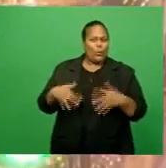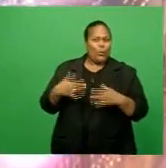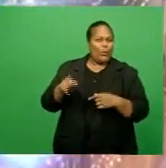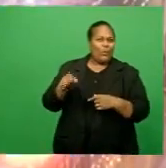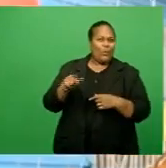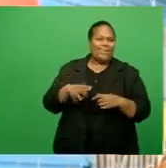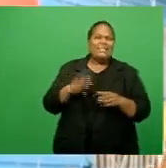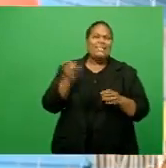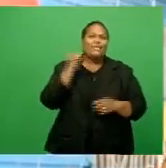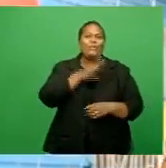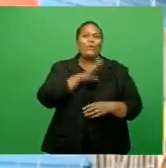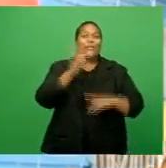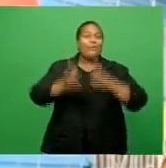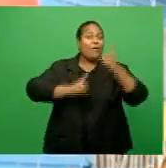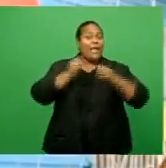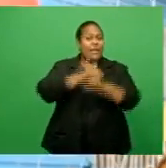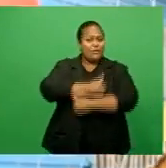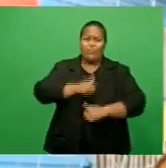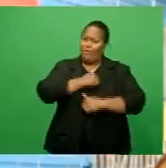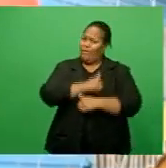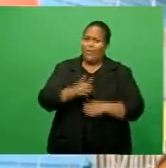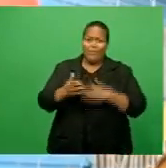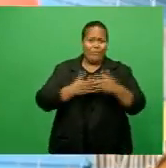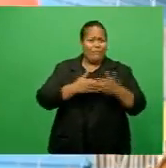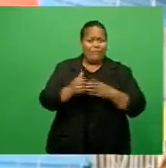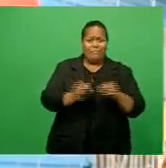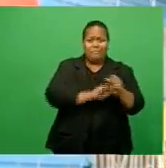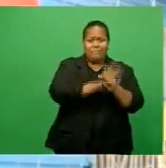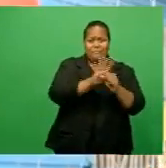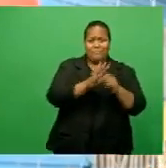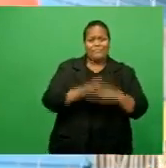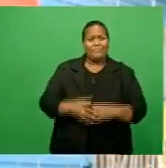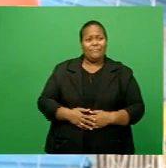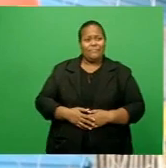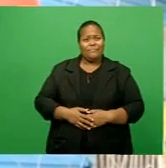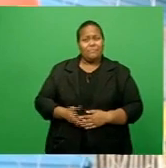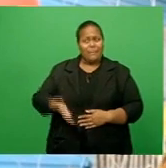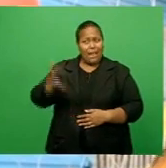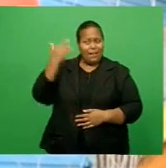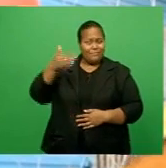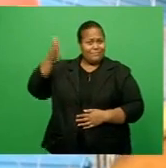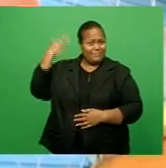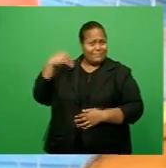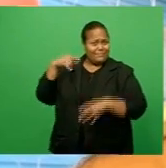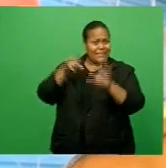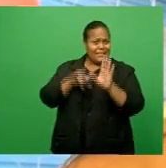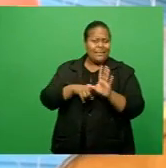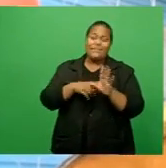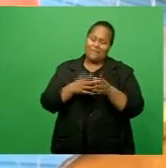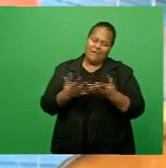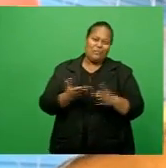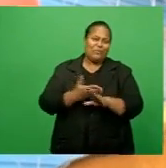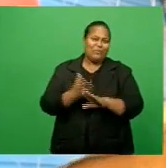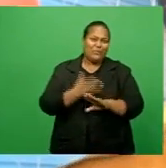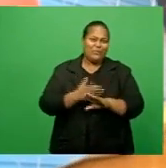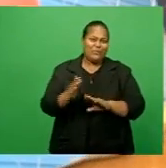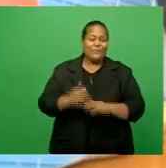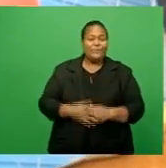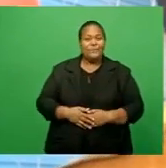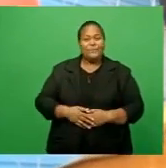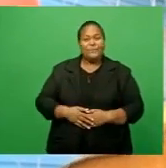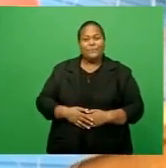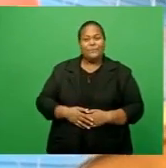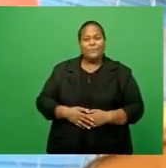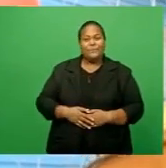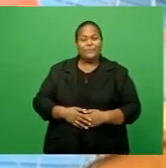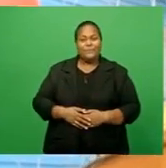festivities. I'm doing something creative like the previous year, right. Looking something new. And this year with the